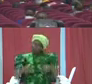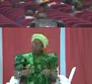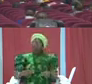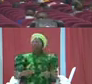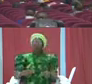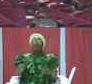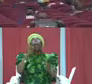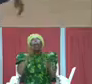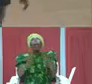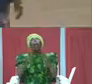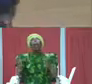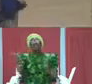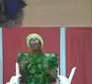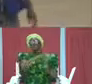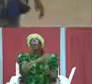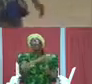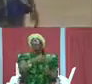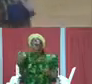restoration,